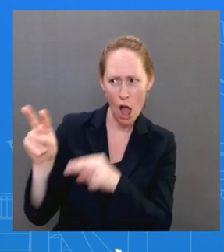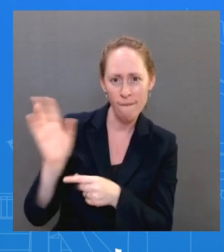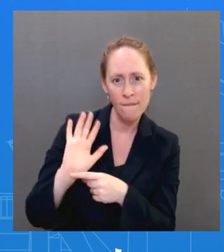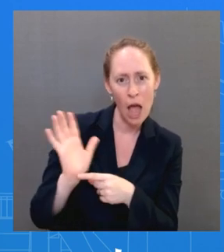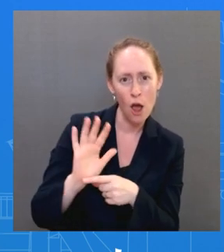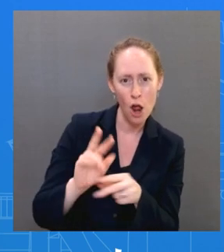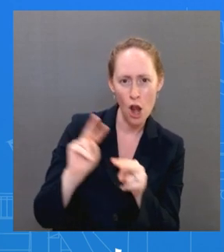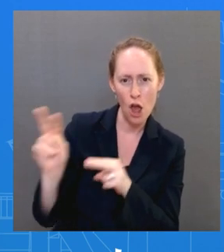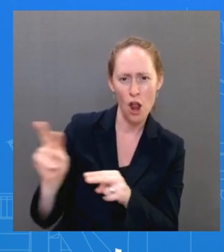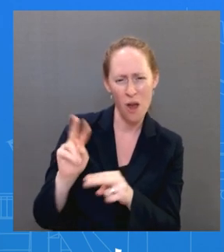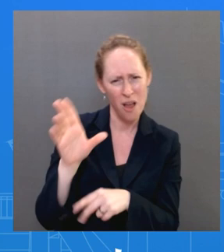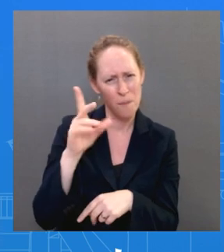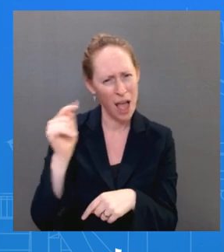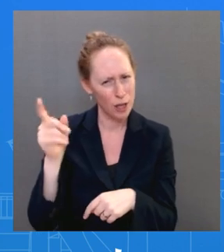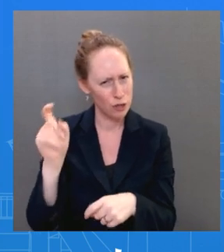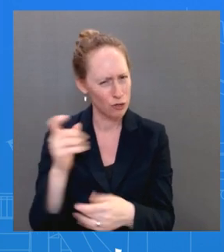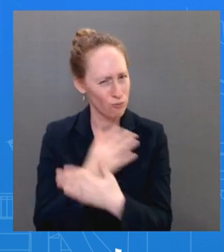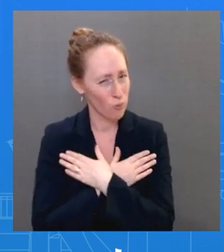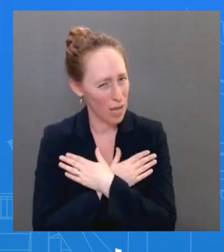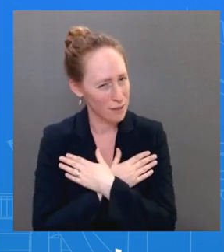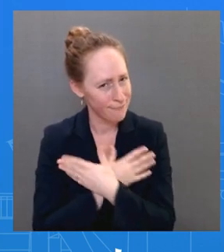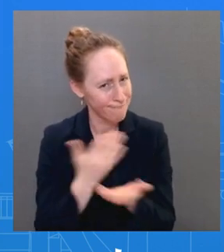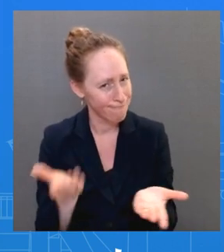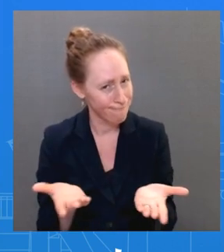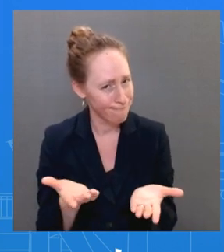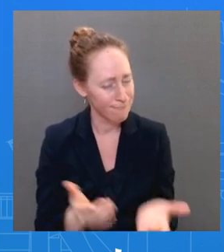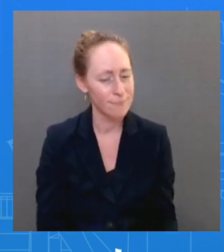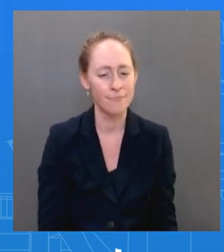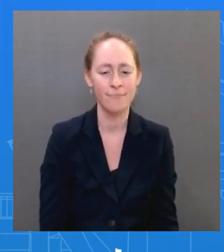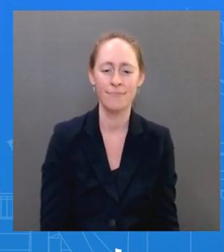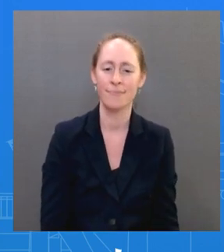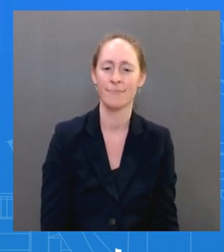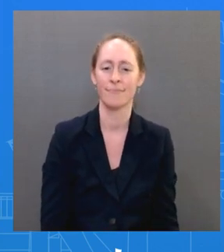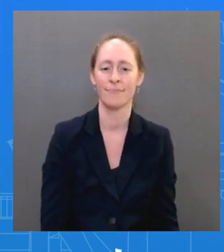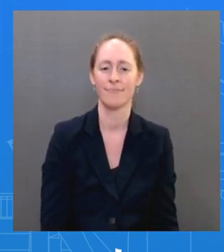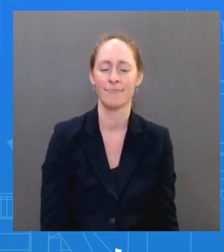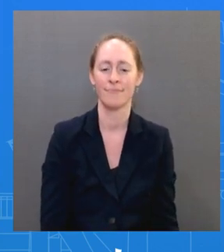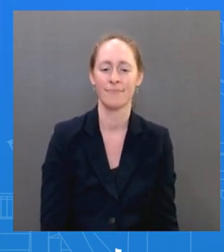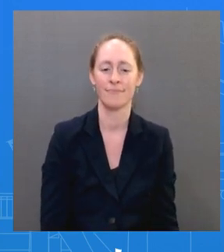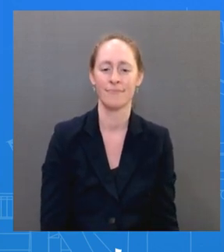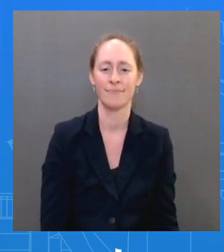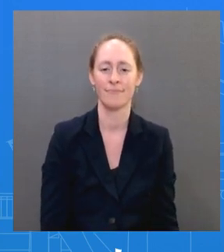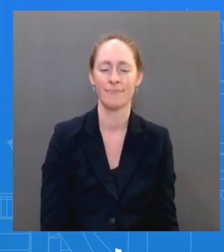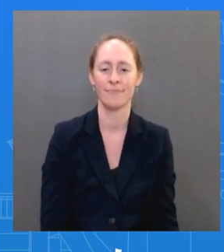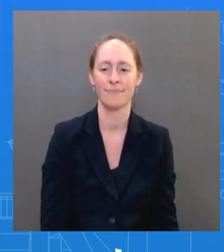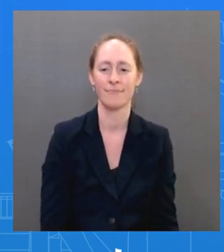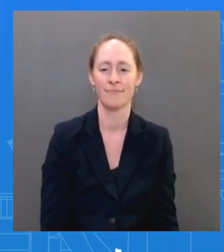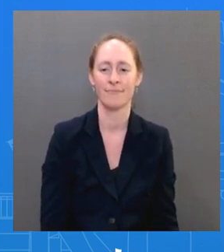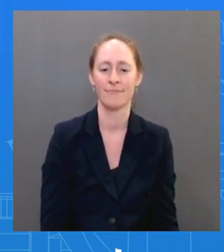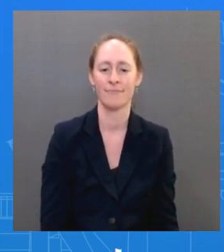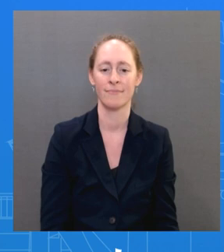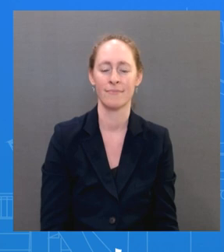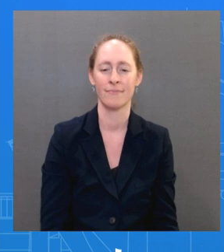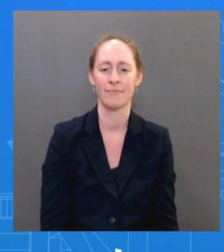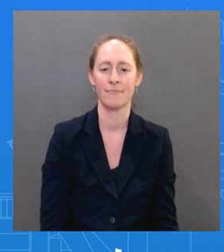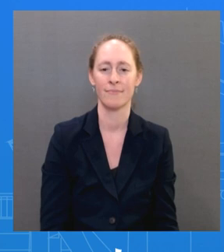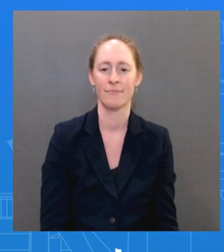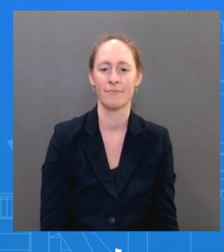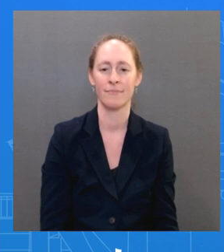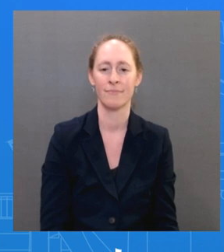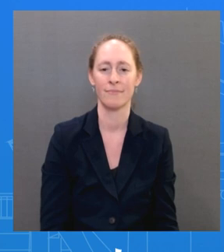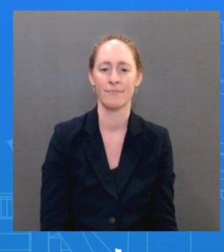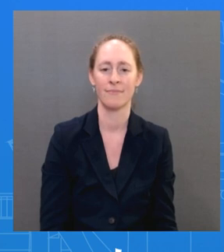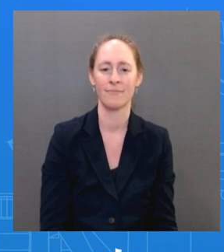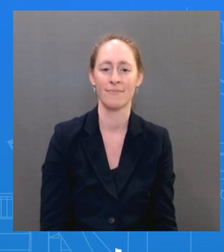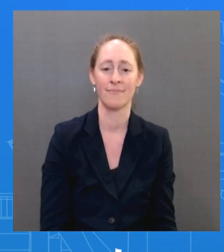now? That's something for you. Yeah, I mean, I think in general it's good for people to rest when they get infections, but